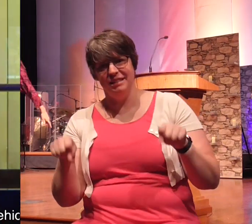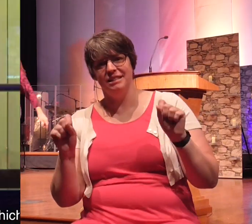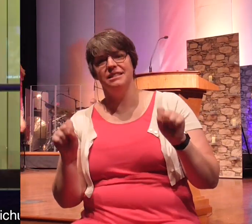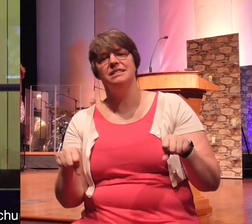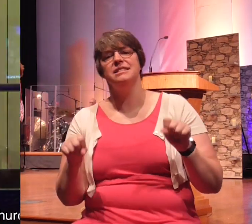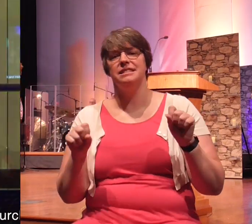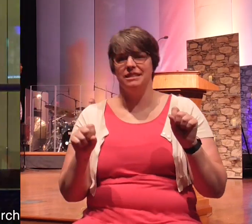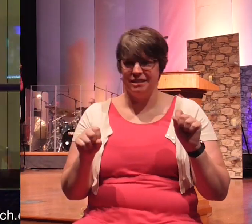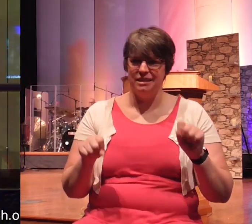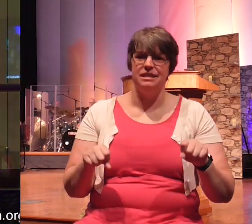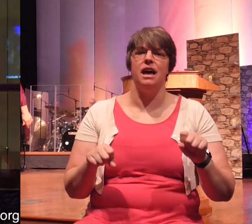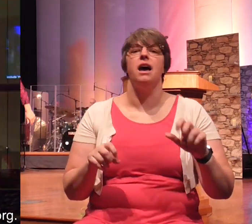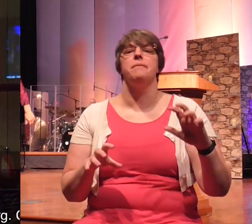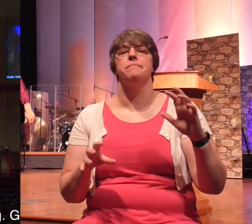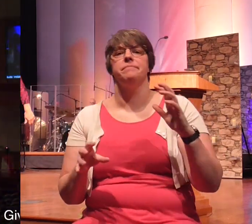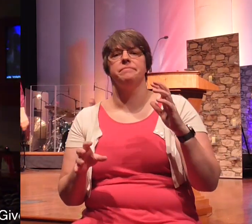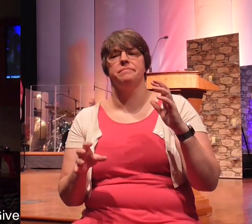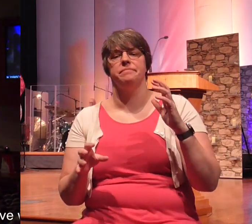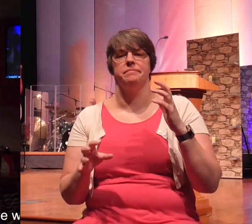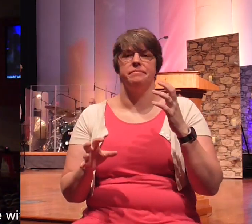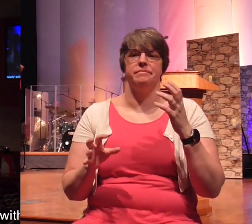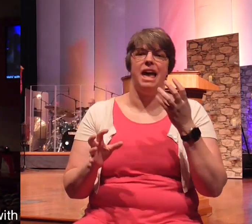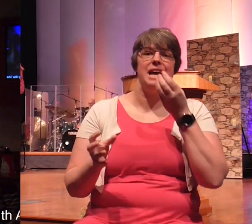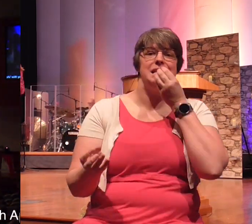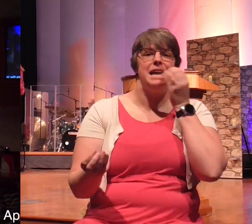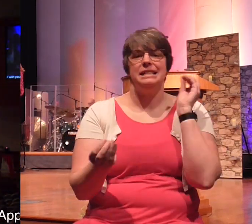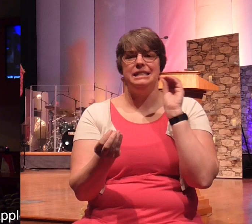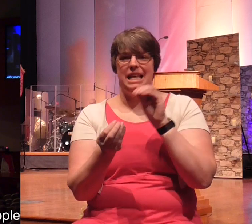yeah. Kisses made